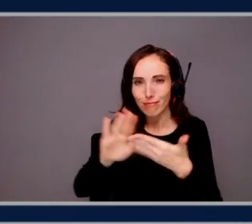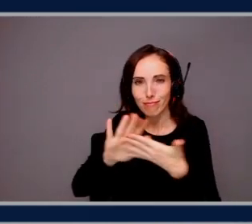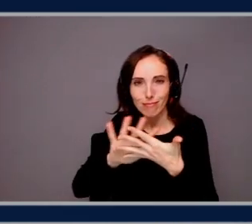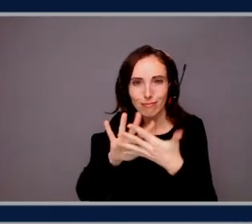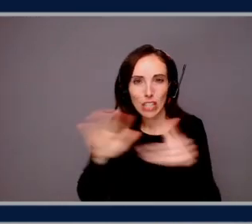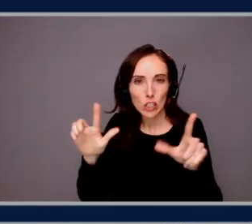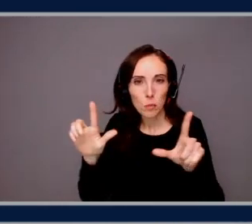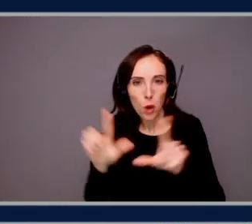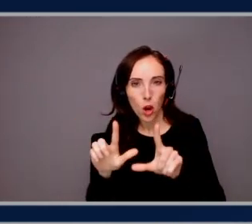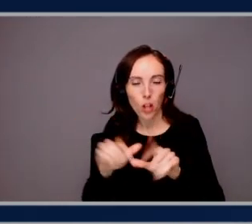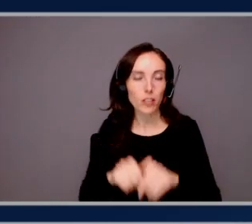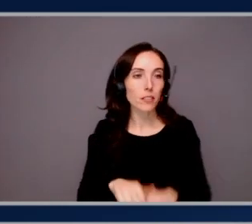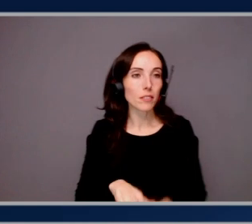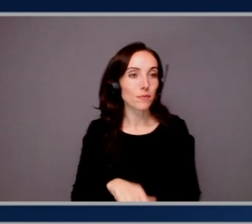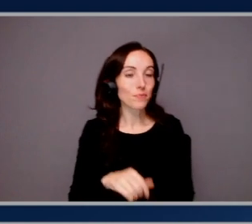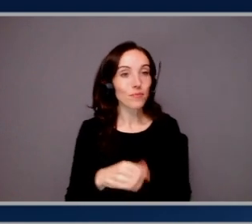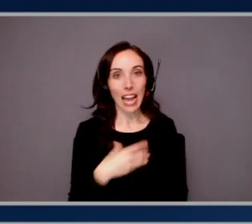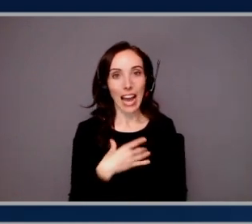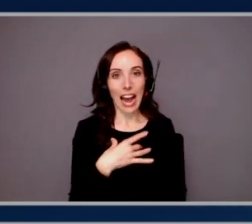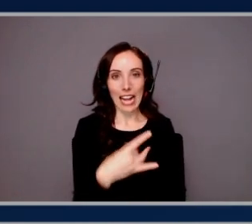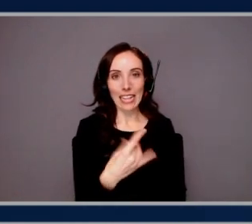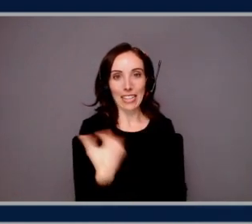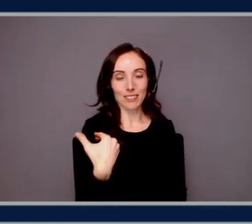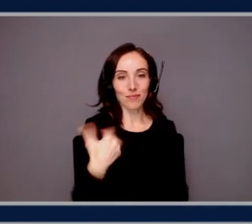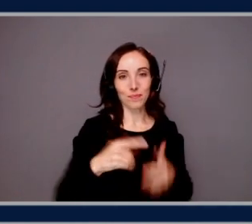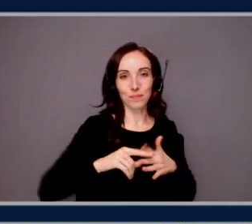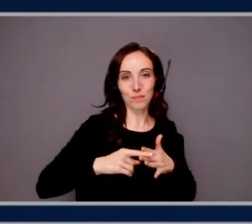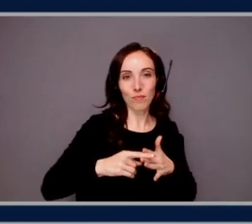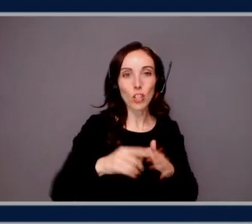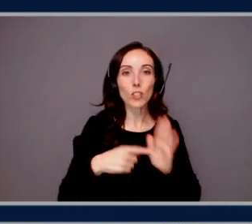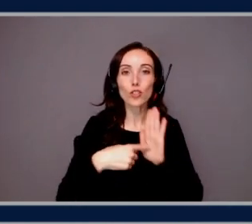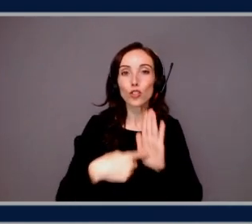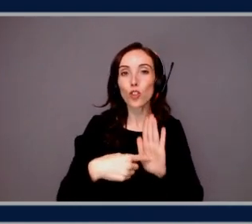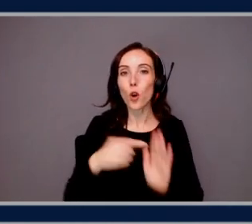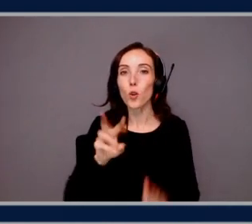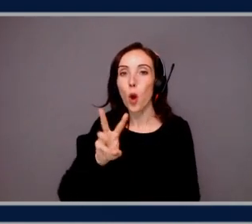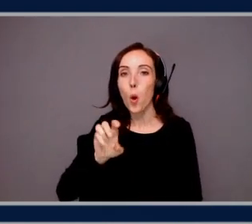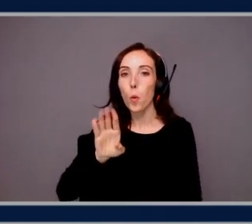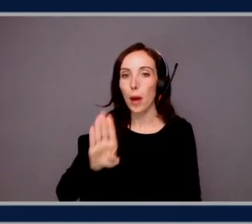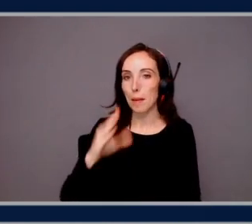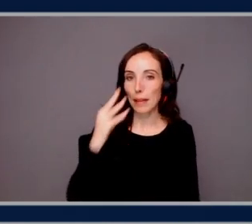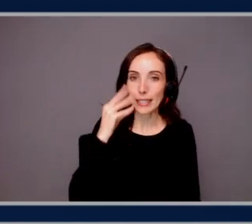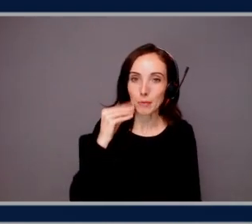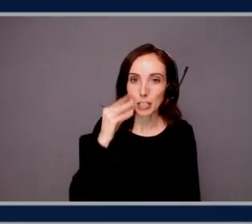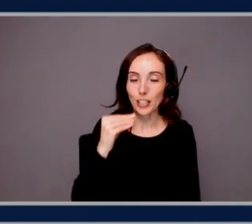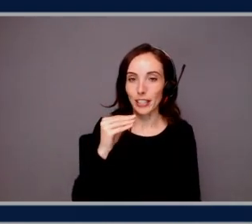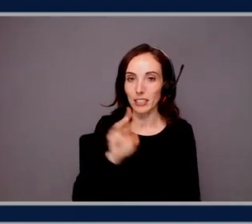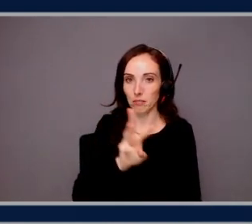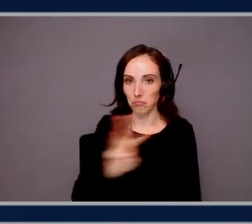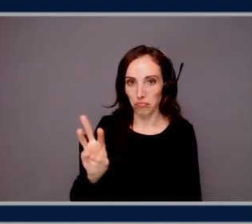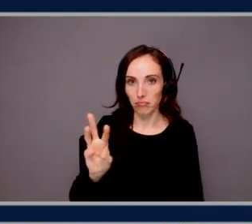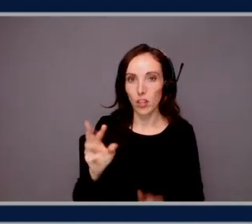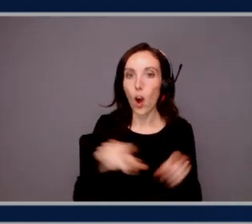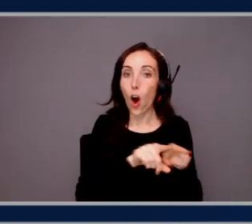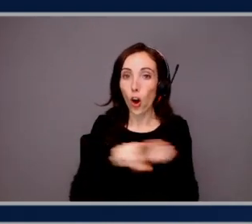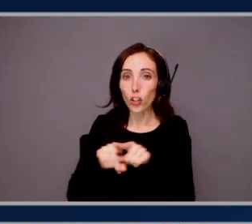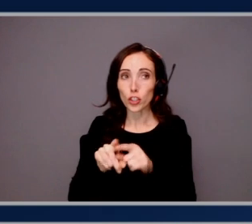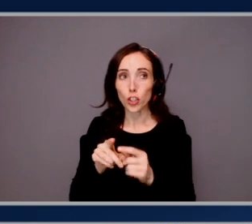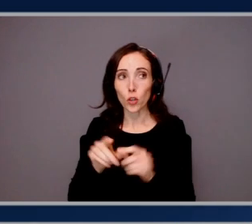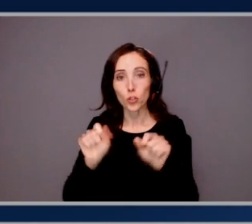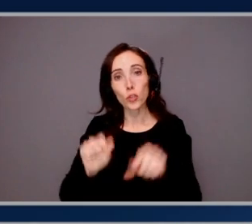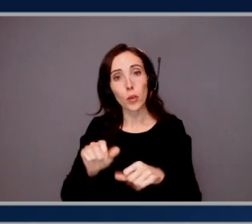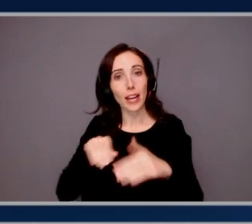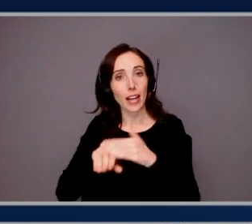home. I liked how we started off in the web experience, and you mentioned that it's also available via API. And I imagine that's what